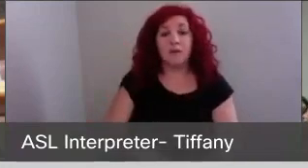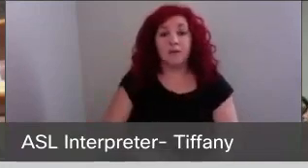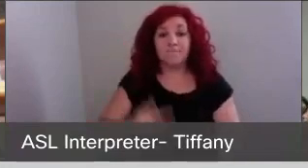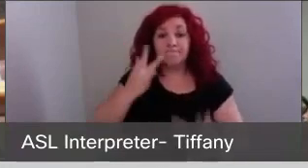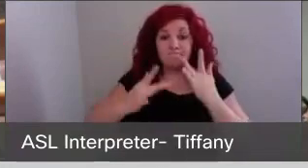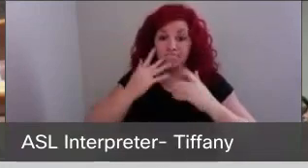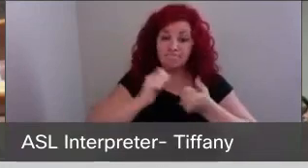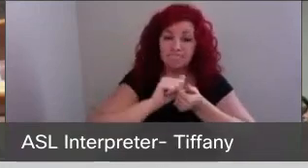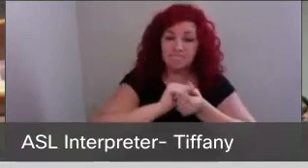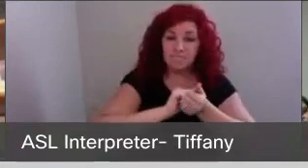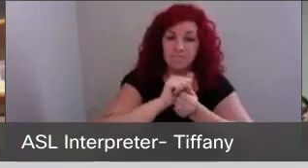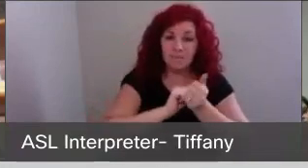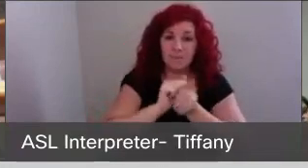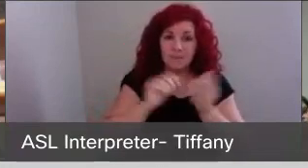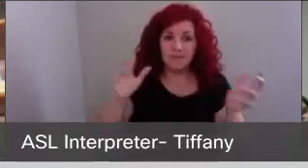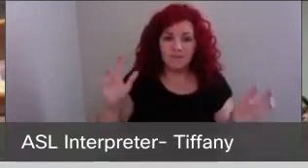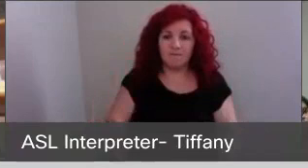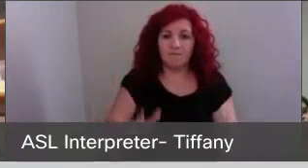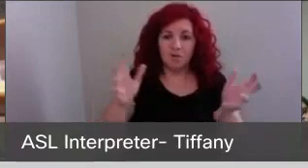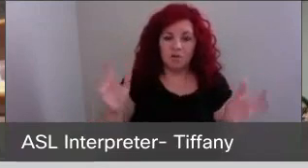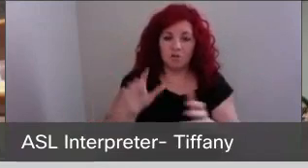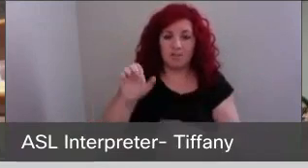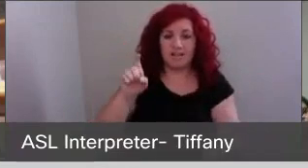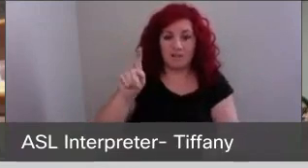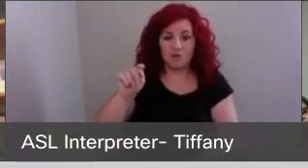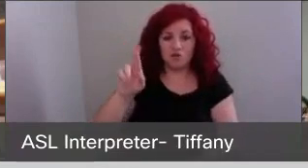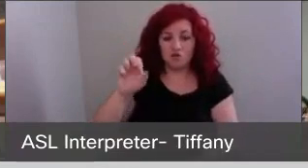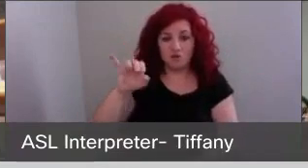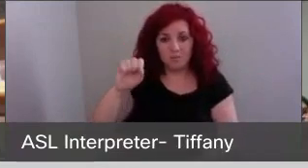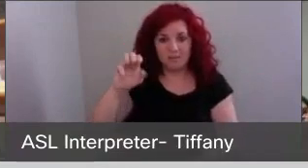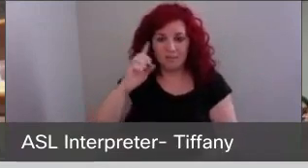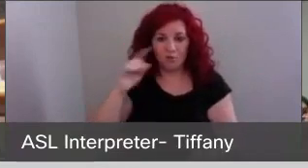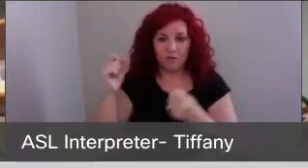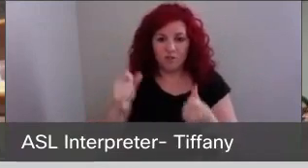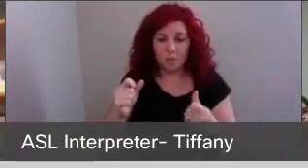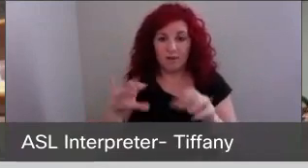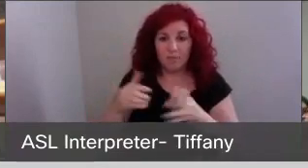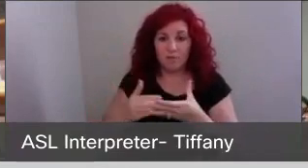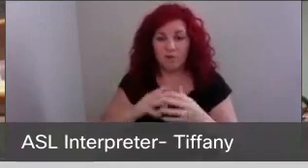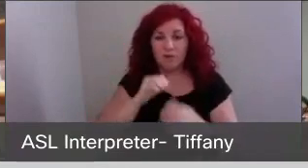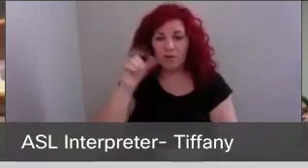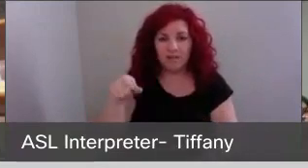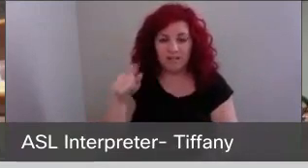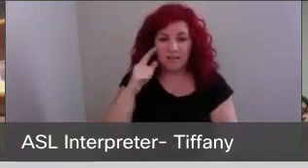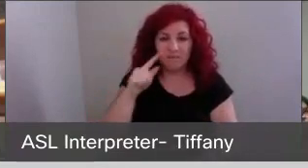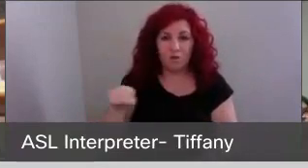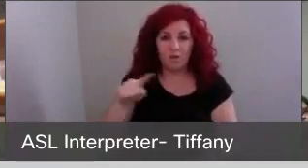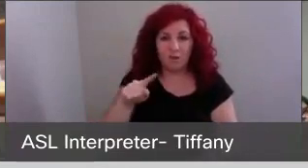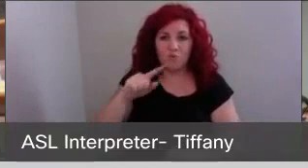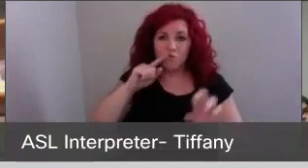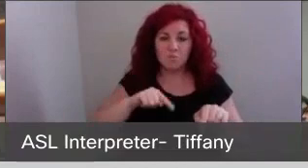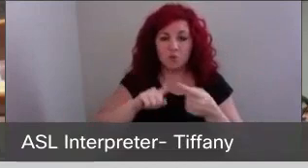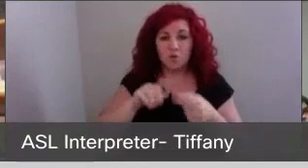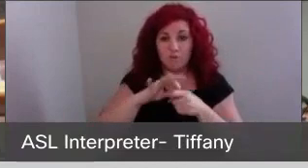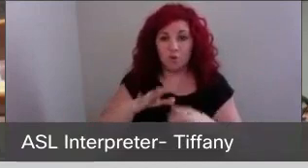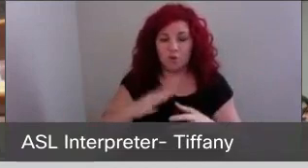competitiveness has also fostered extremism in the dominant party. Finally, there is no need for the incumbents to be responsive to voters